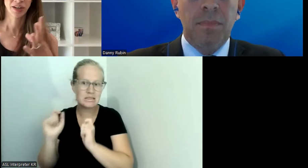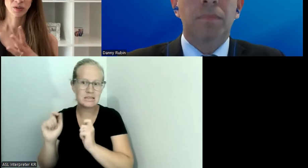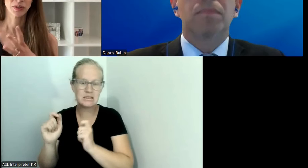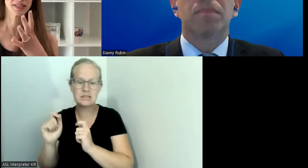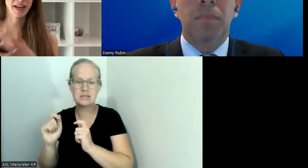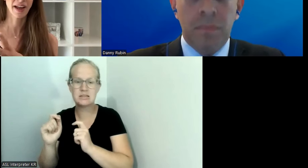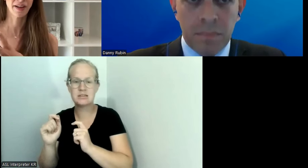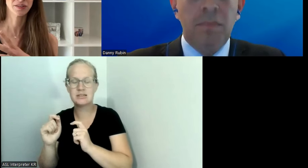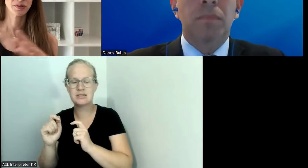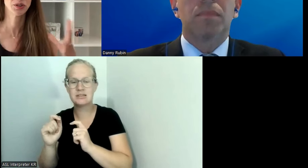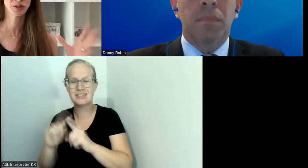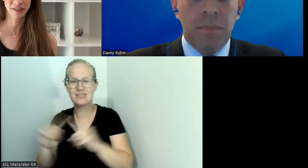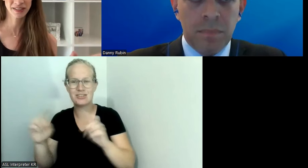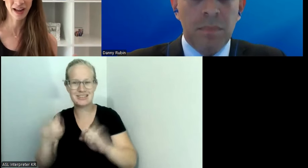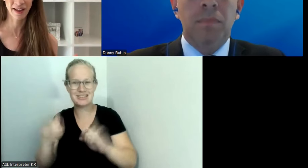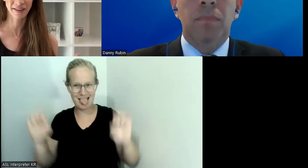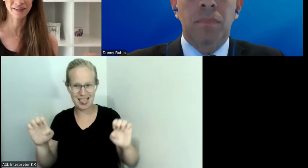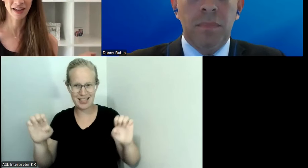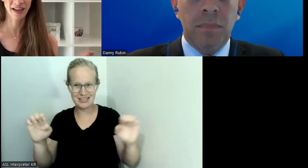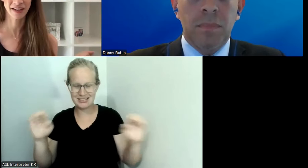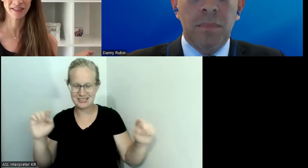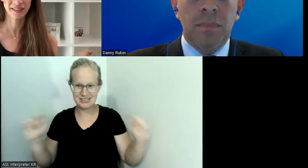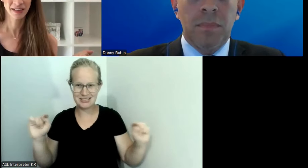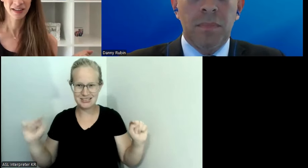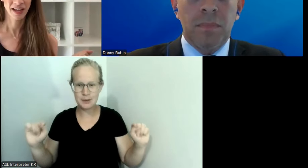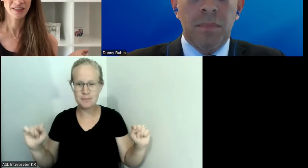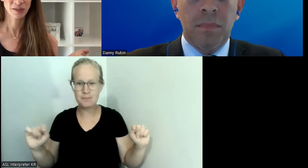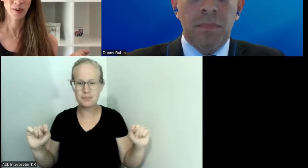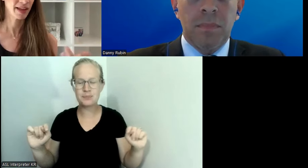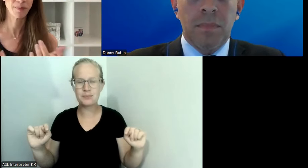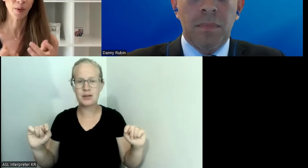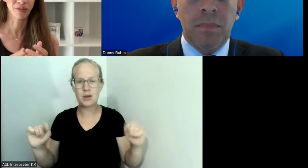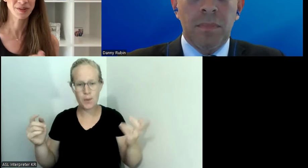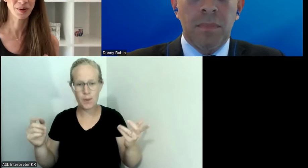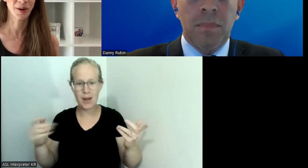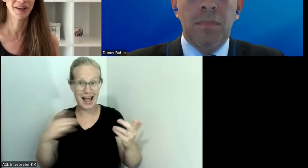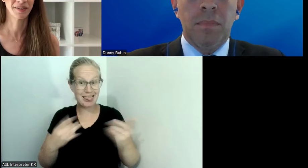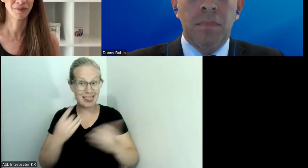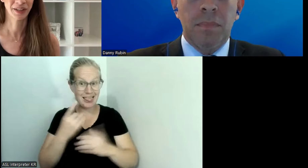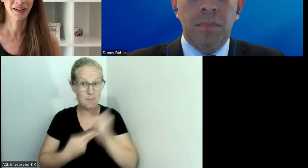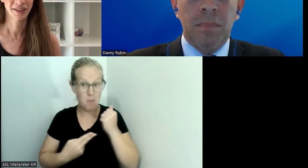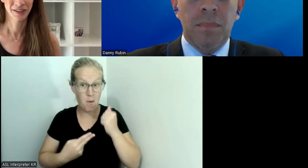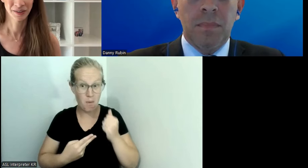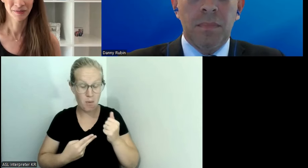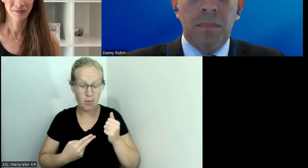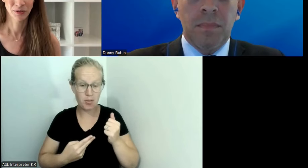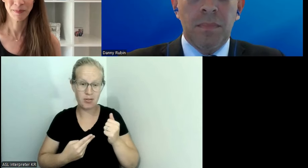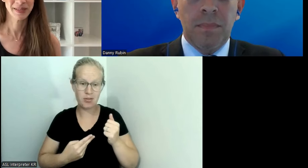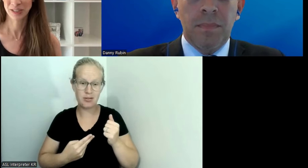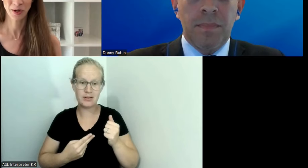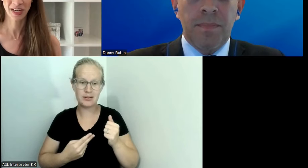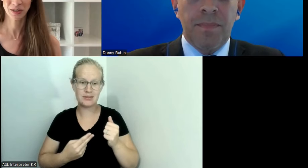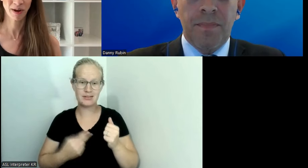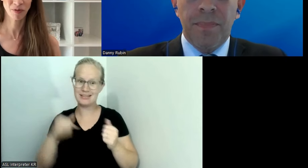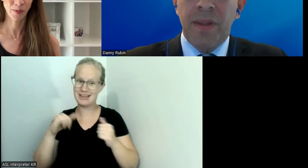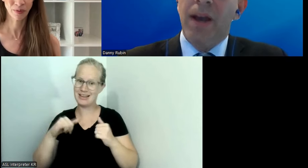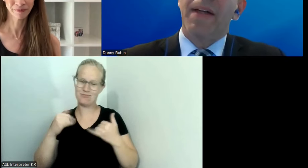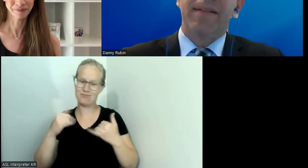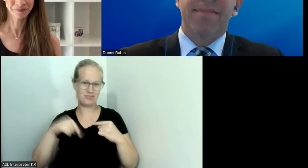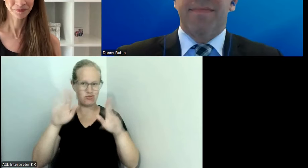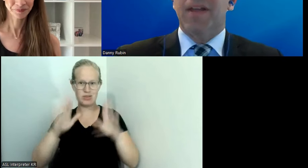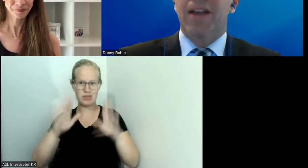different sort of style. So it's two different styles. And, and so I like both. So I'm in a really great position where I get to